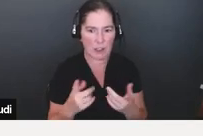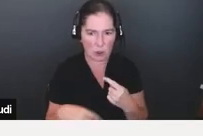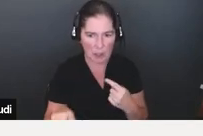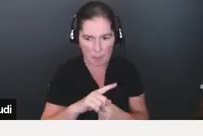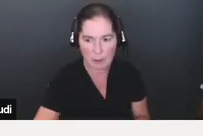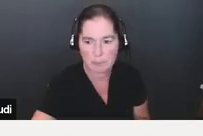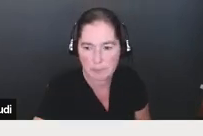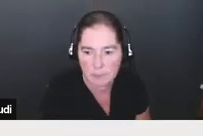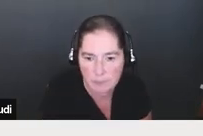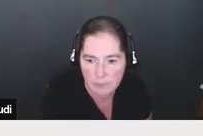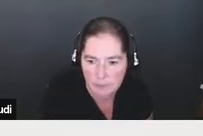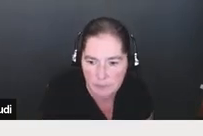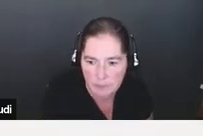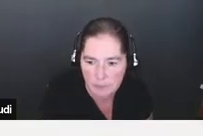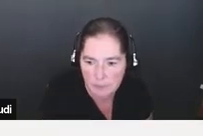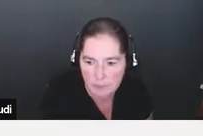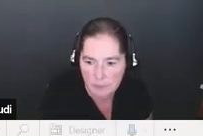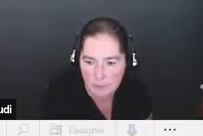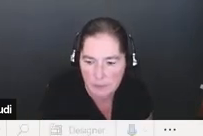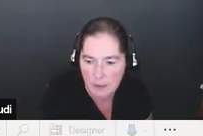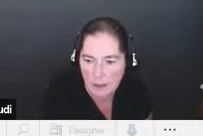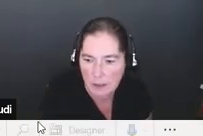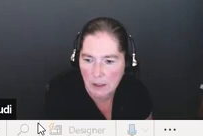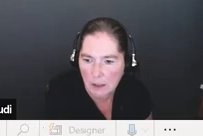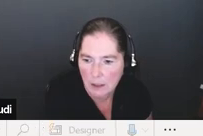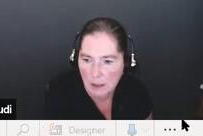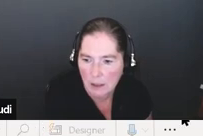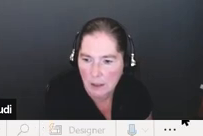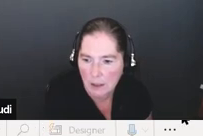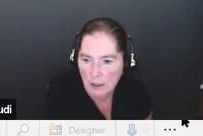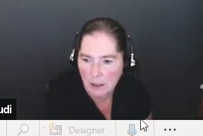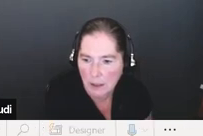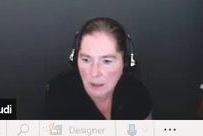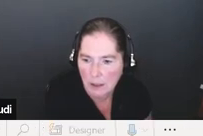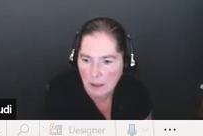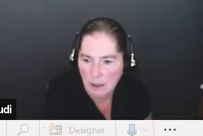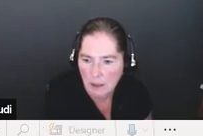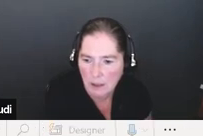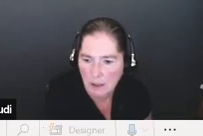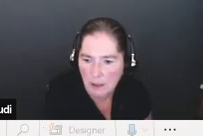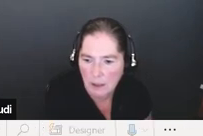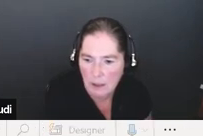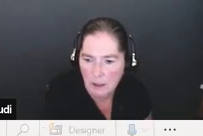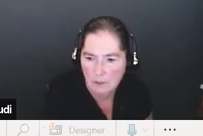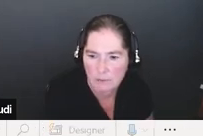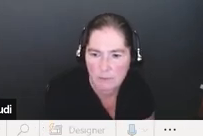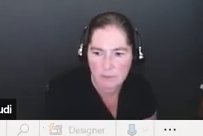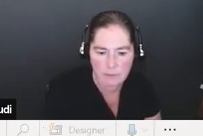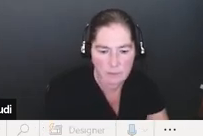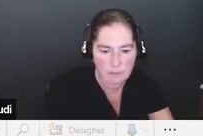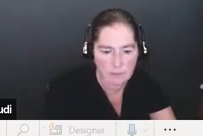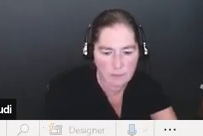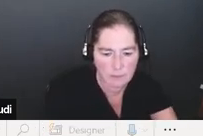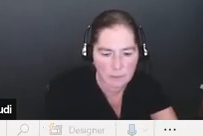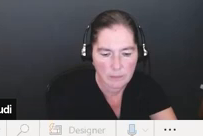again, when you open any of these files, you might see some options. And I did see, I thought on the top right, it's loading